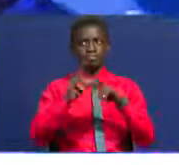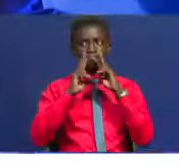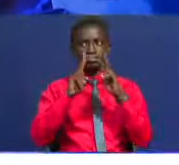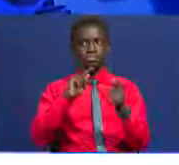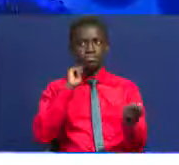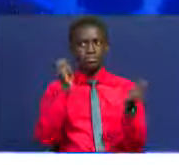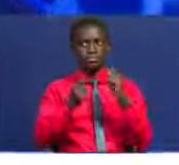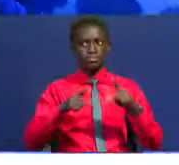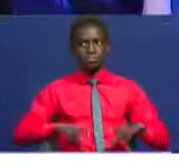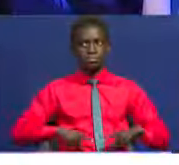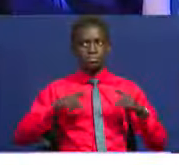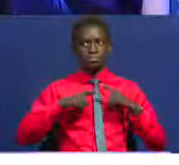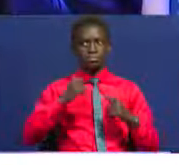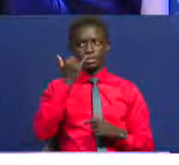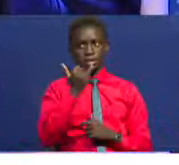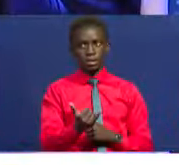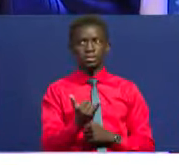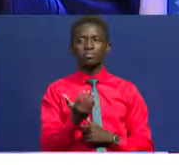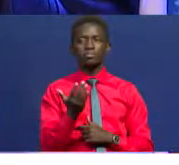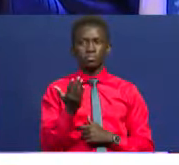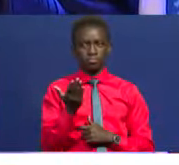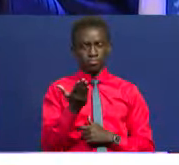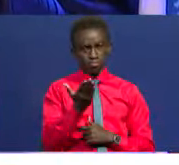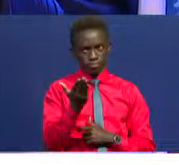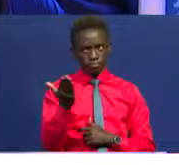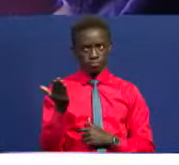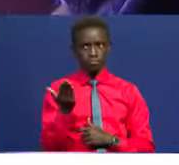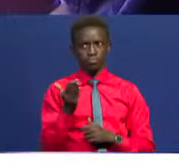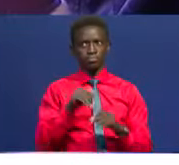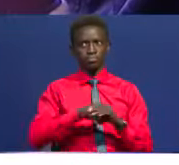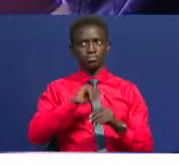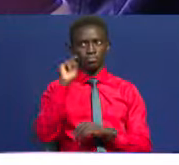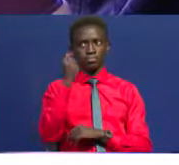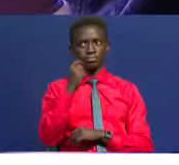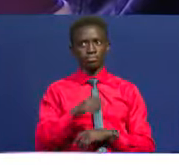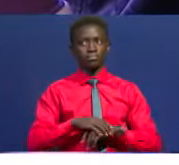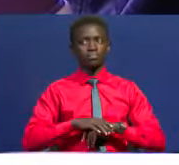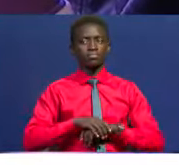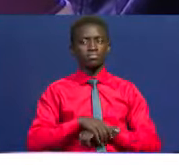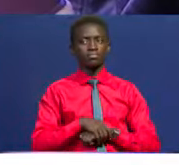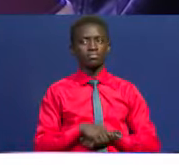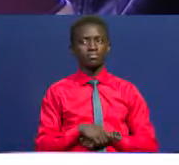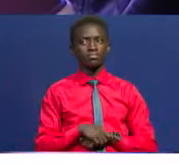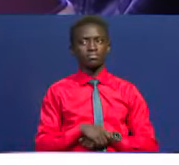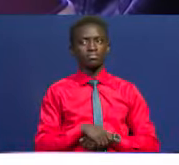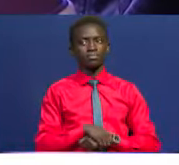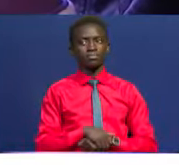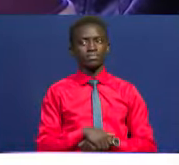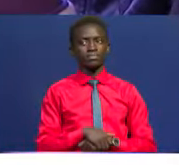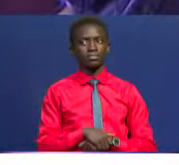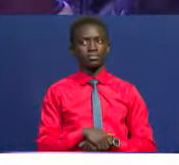lives by building schools in conflict-ridden regions in Kenya. Maria Mbo reporting for the Prime Edition.